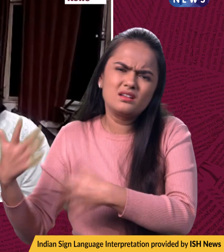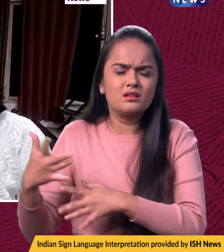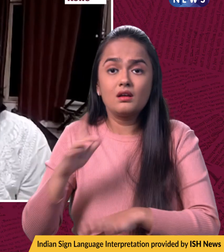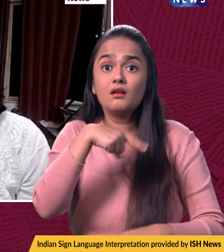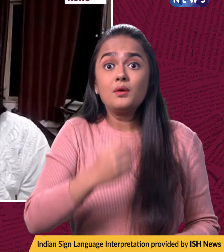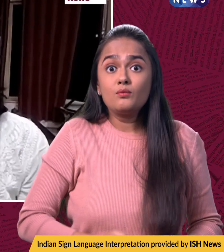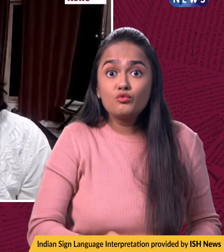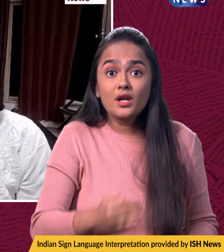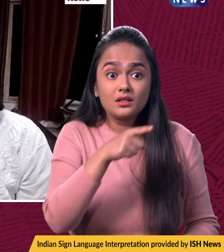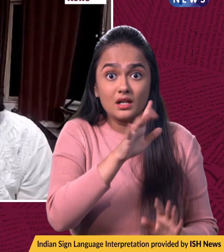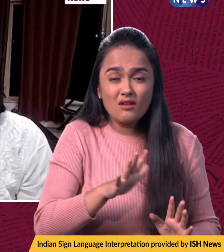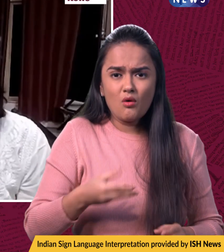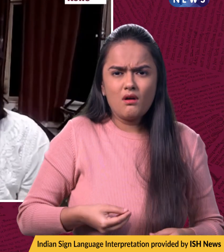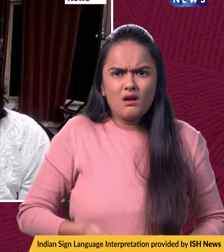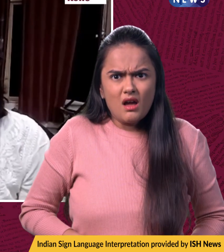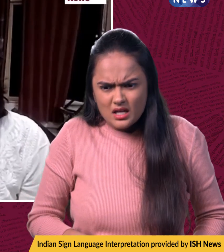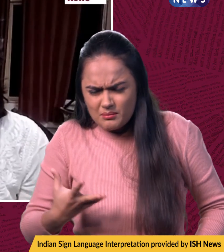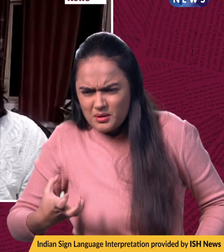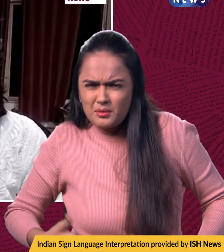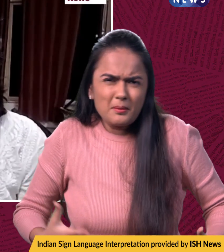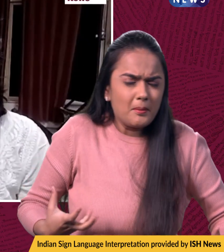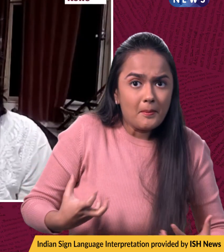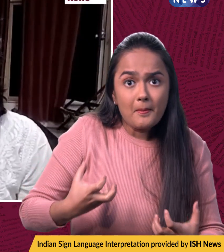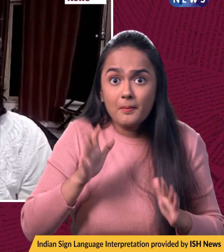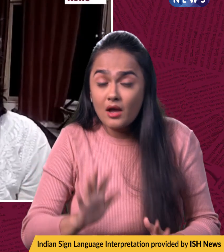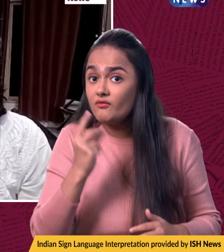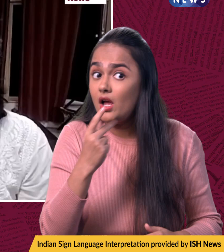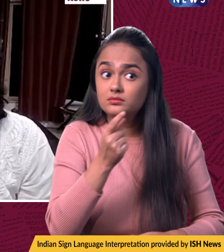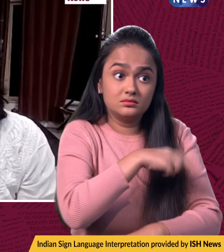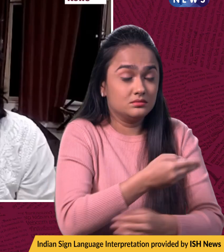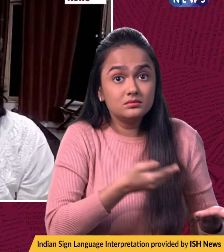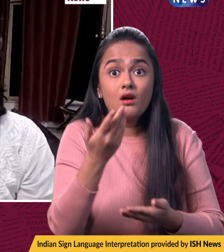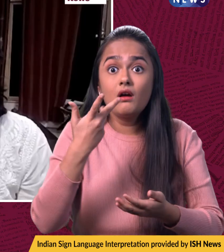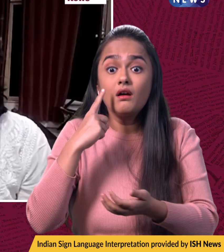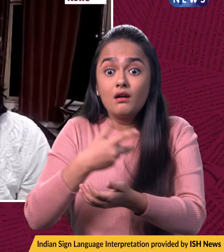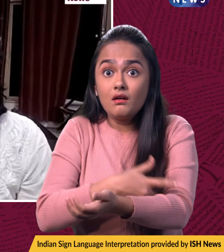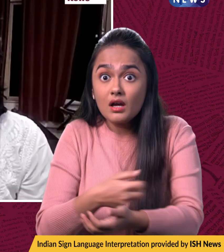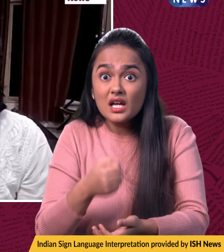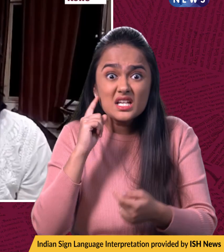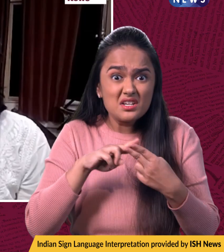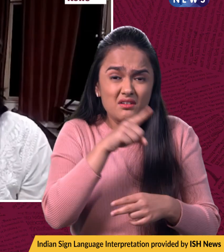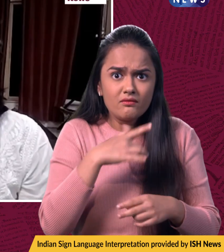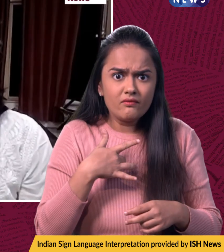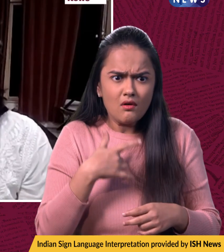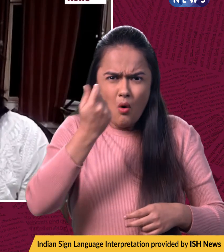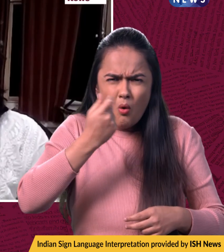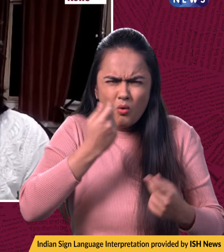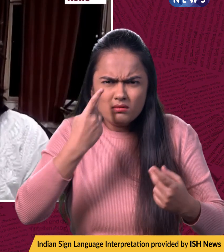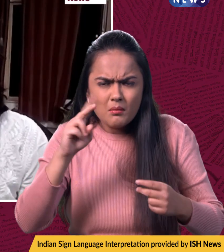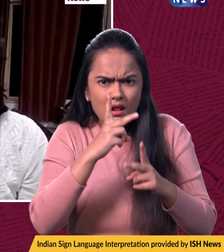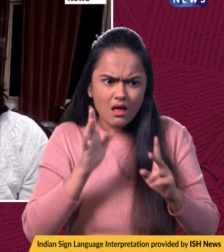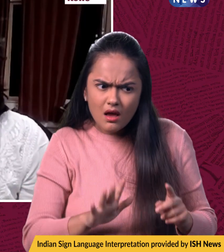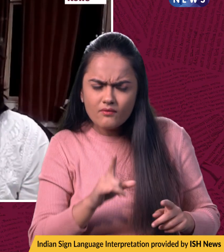women or near labor who are hospitalized for delivery, should not be tested unless warranted